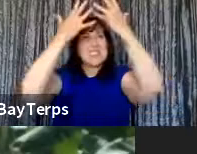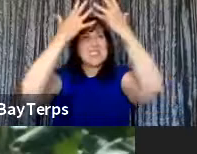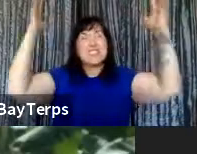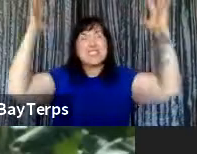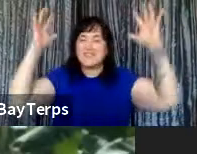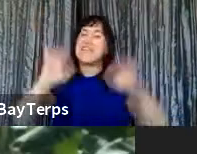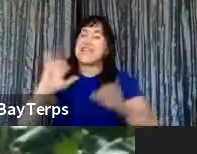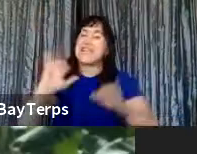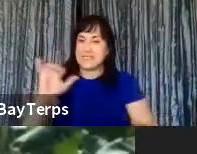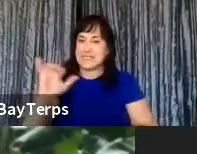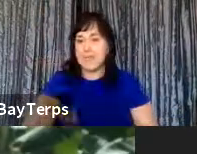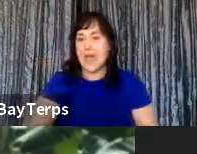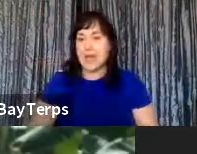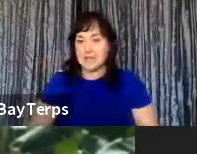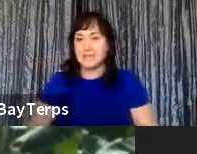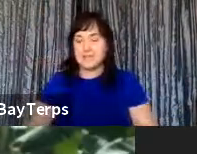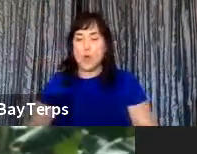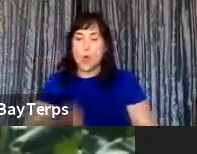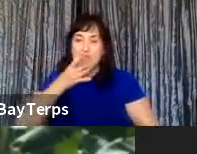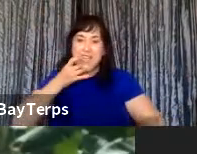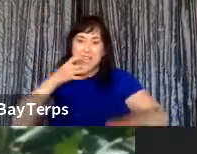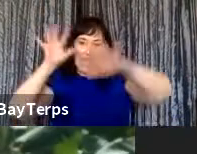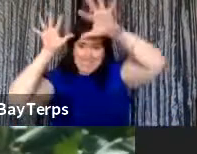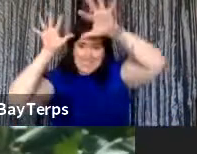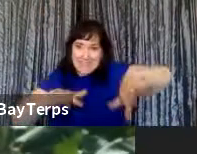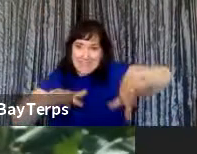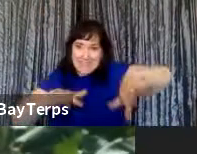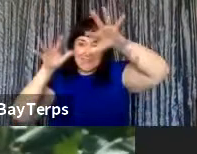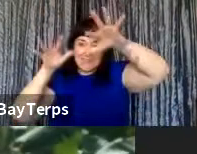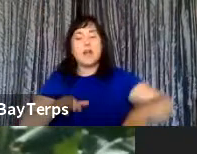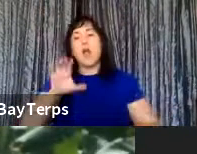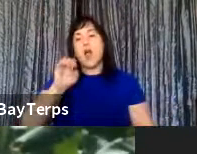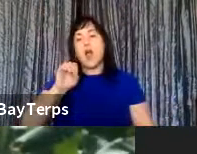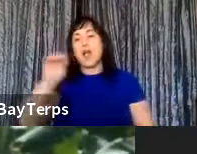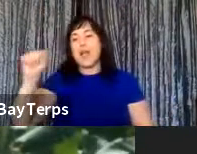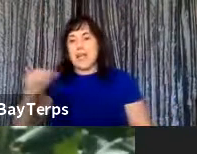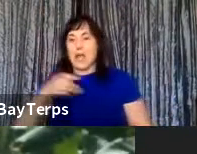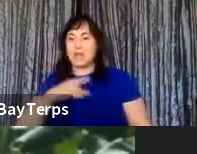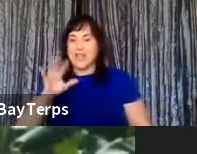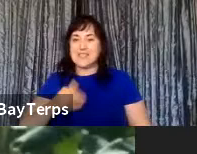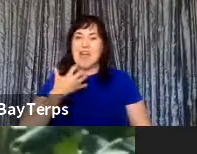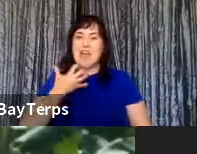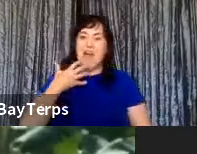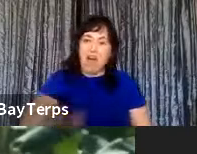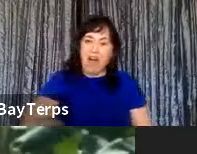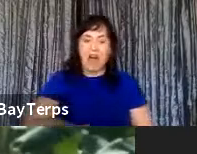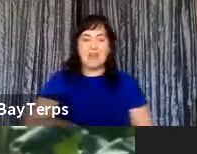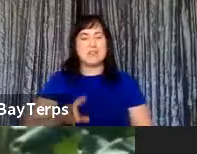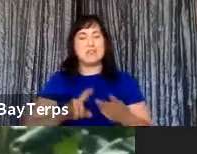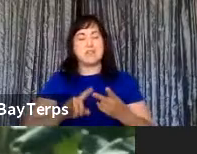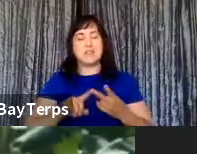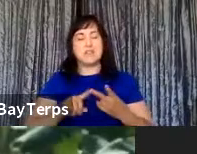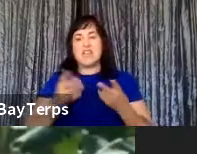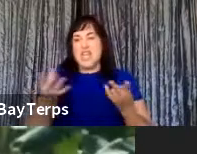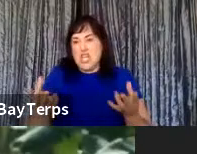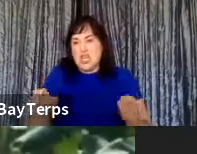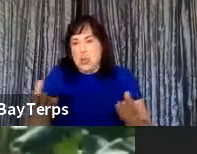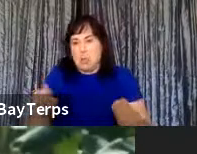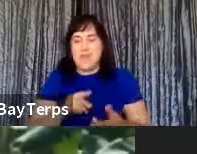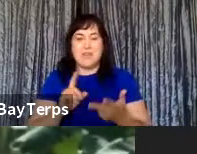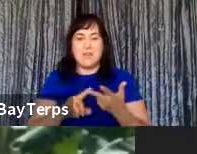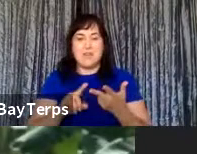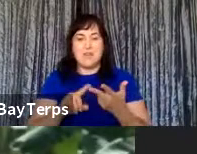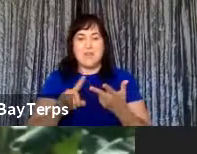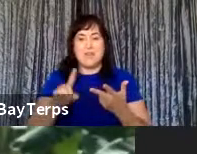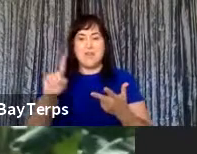of like that. And cacao likes that sort of environment, hot, humid, damp, and it's perfect also for the midges, which literally